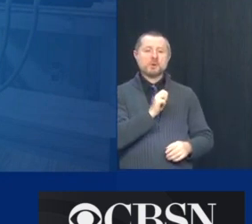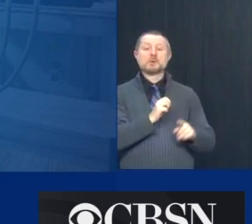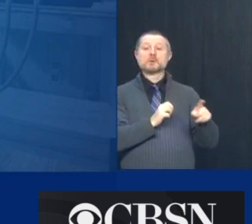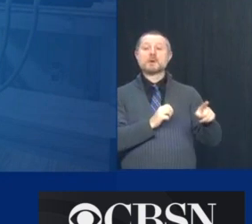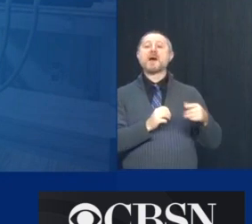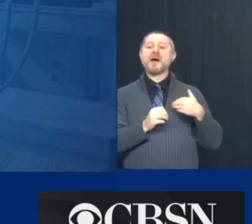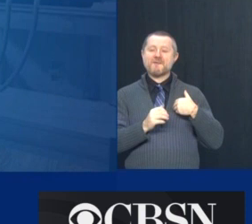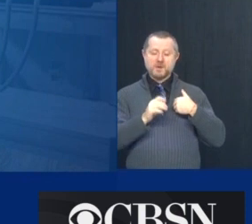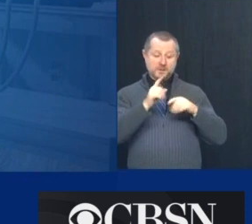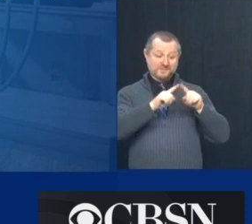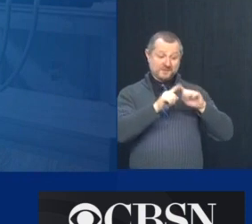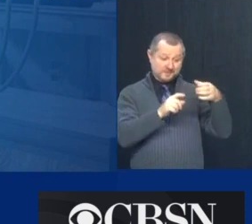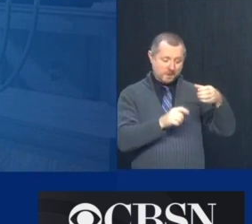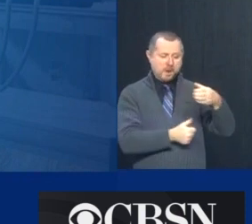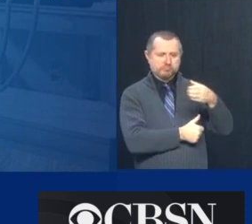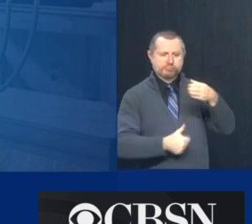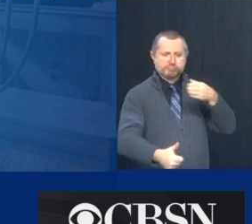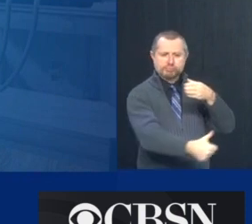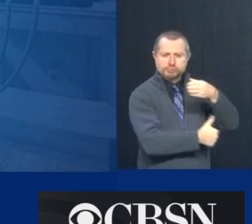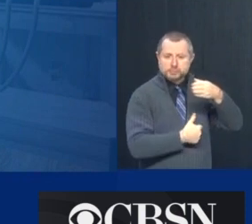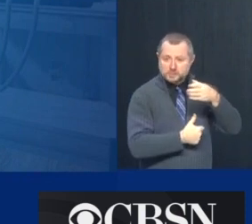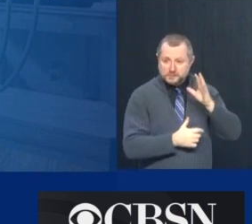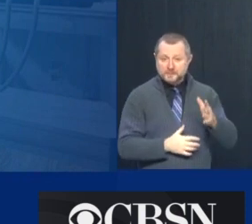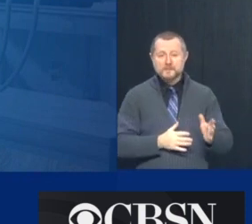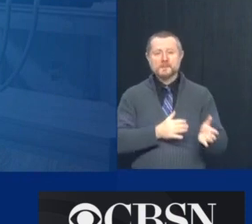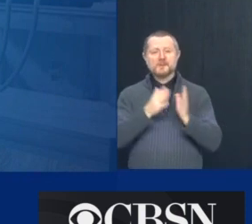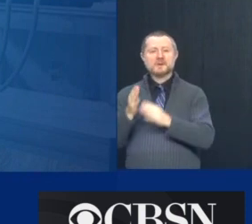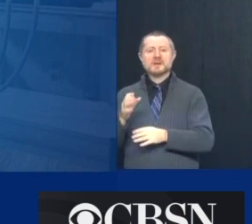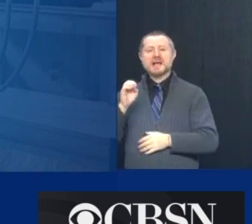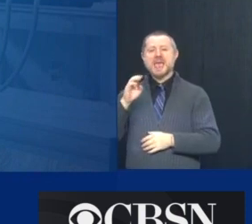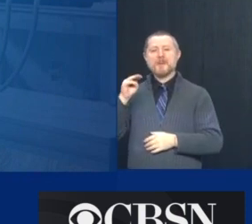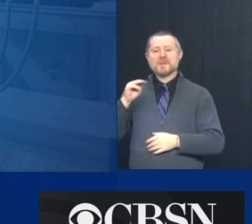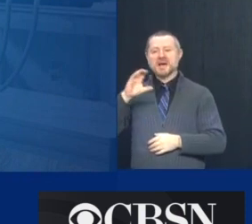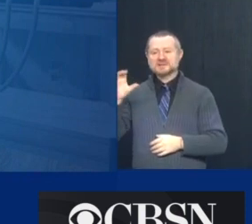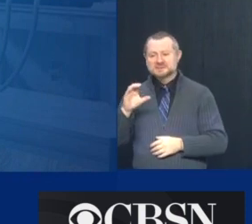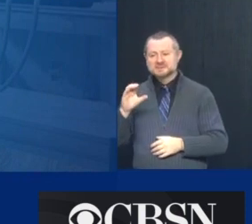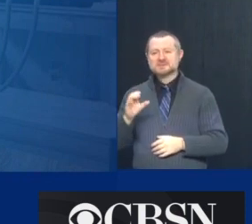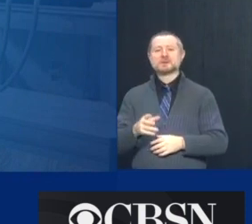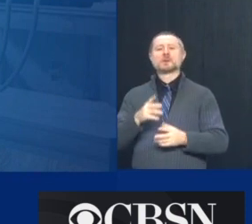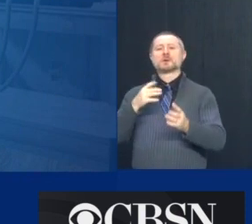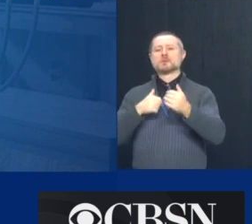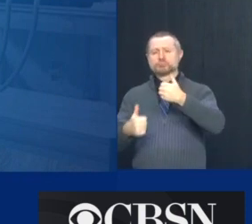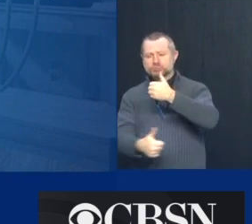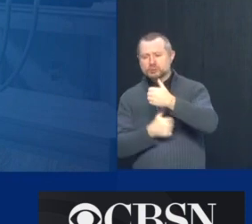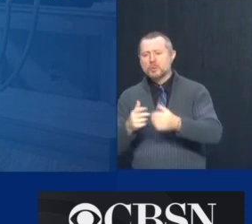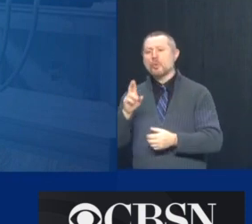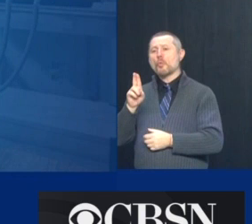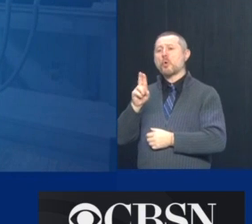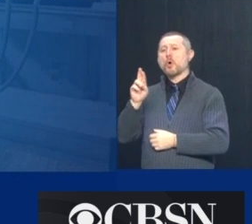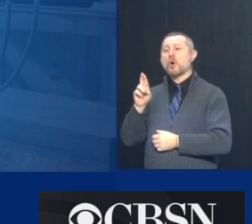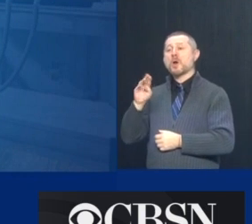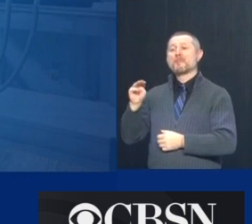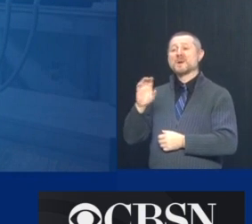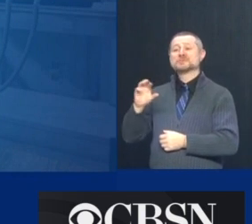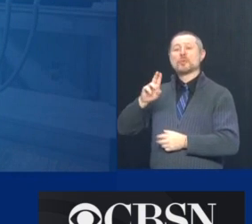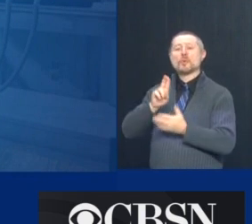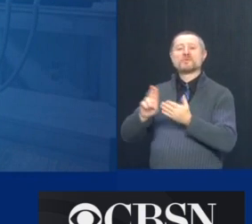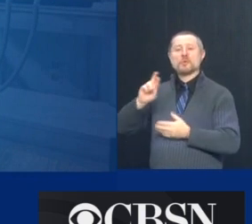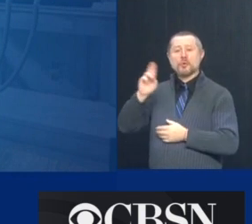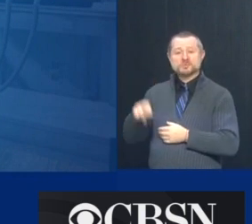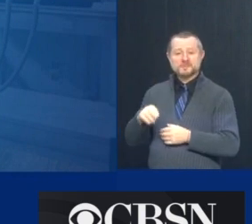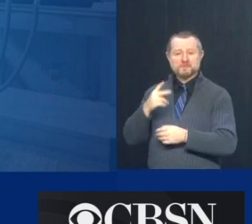URMC, Rochester, Kaleida, New York City, H&H. They are systems unto